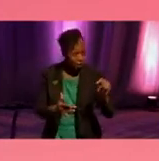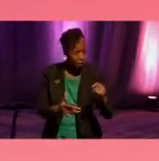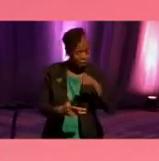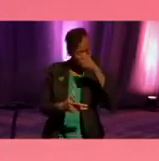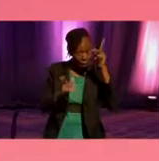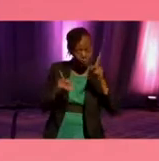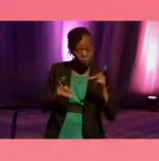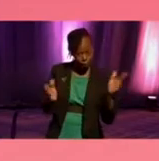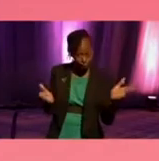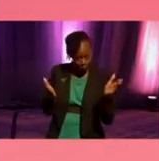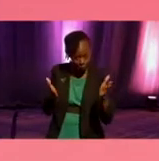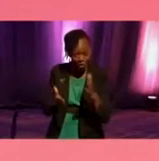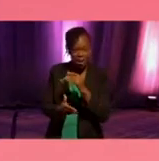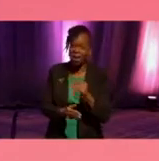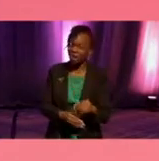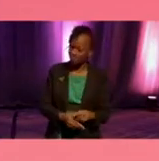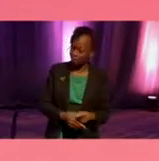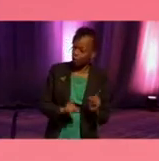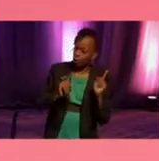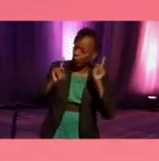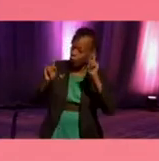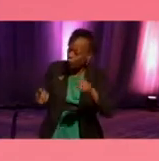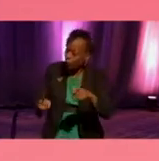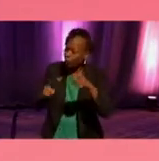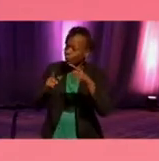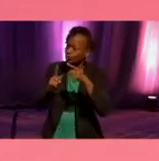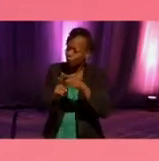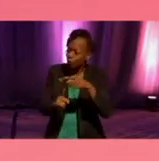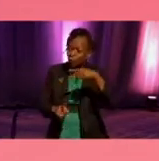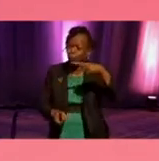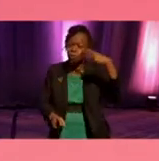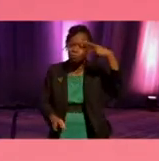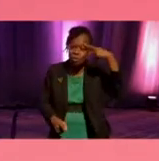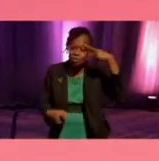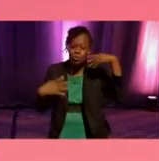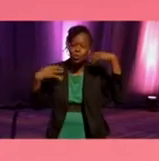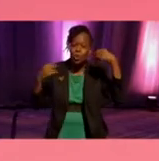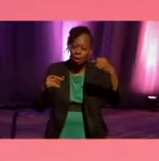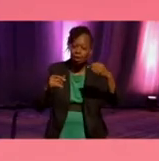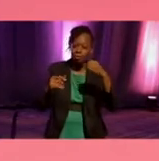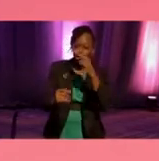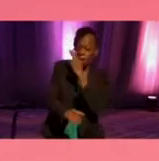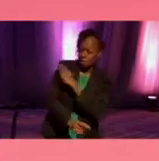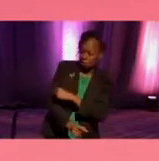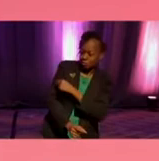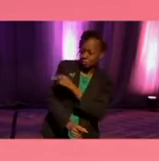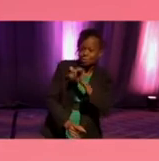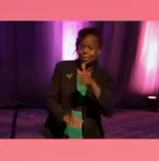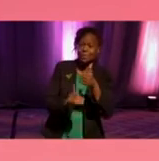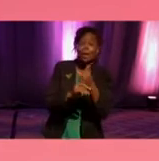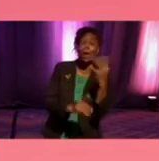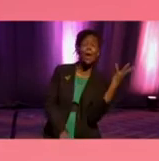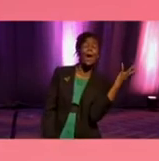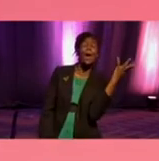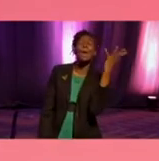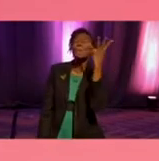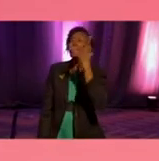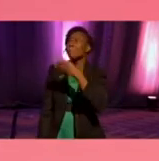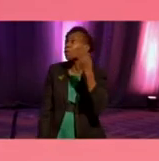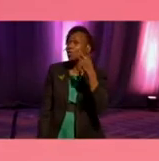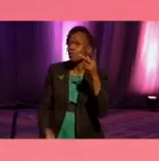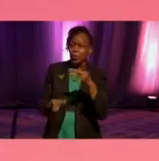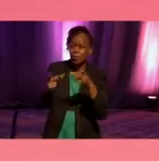And go to the psych ward. It's a beautiful place, people. And it is covered by